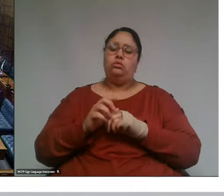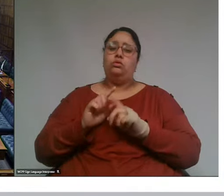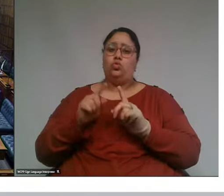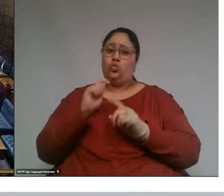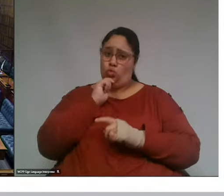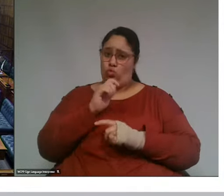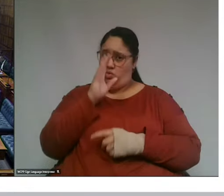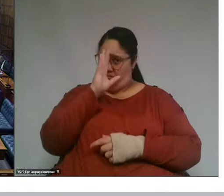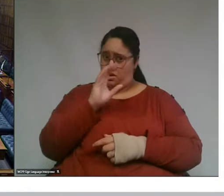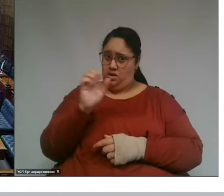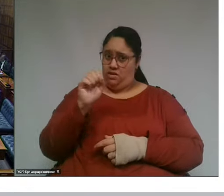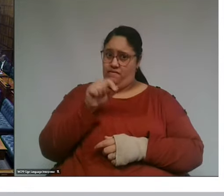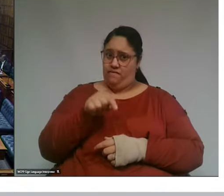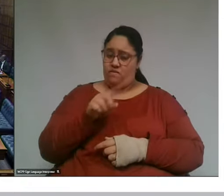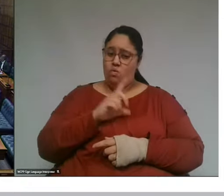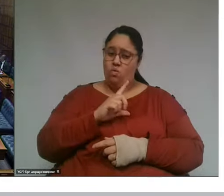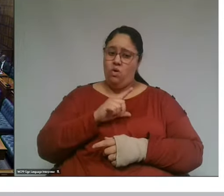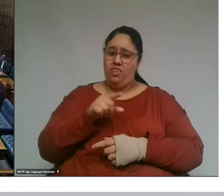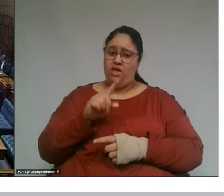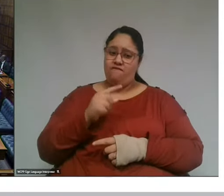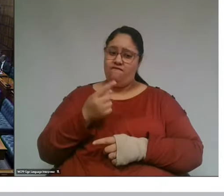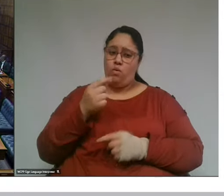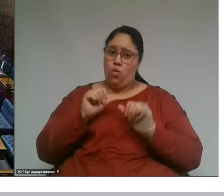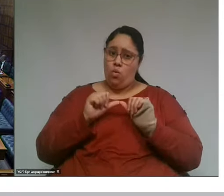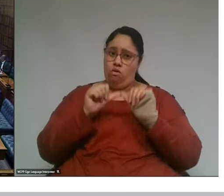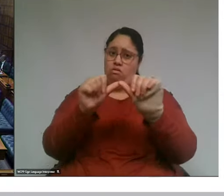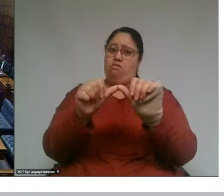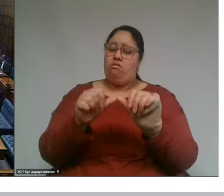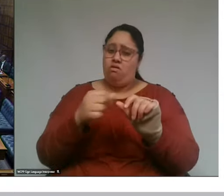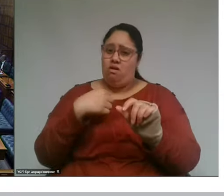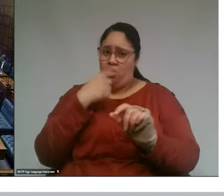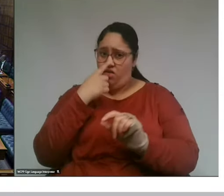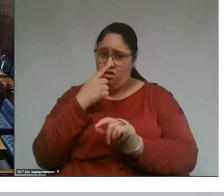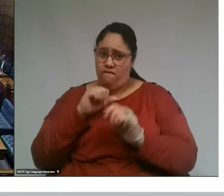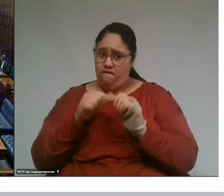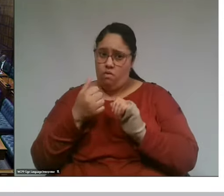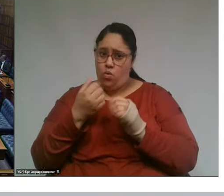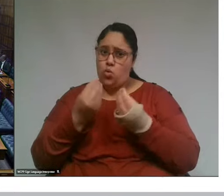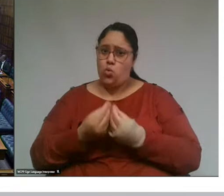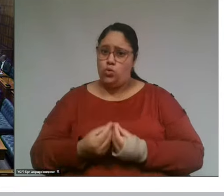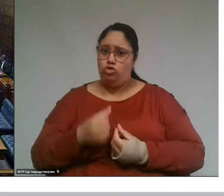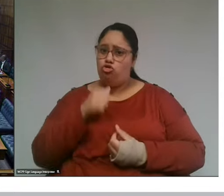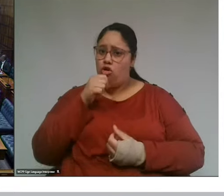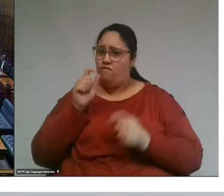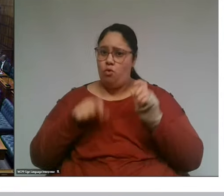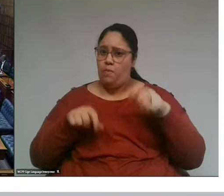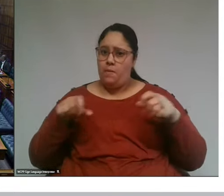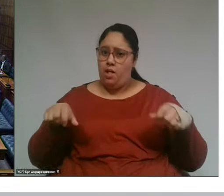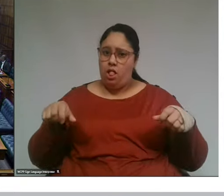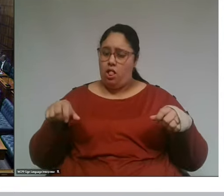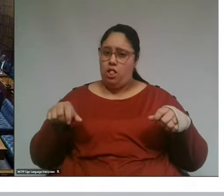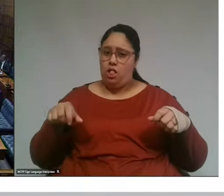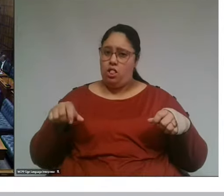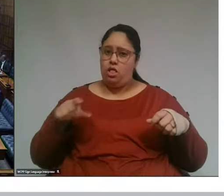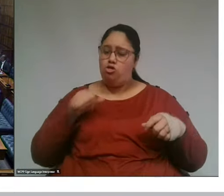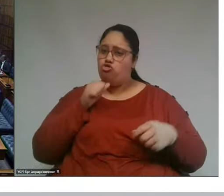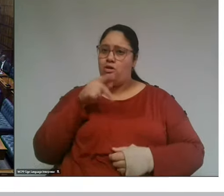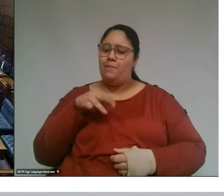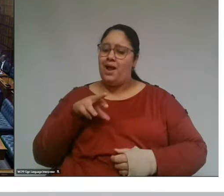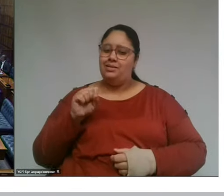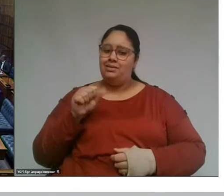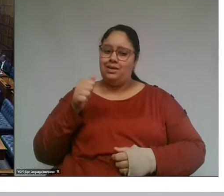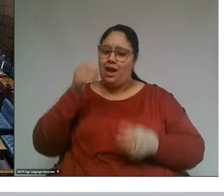really believe that they because that's going to be for goods that's my impression it's not going to be for for passenger it's not a prasa